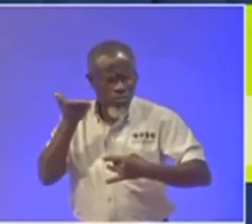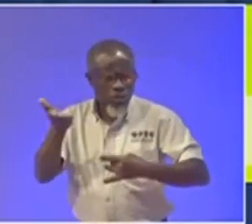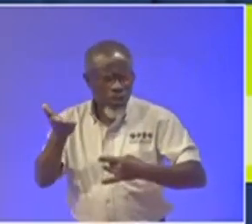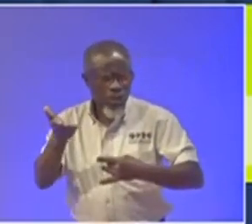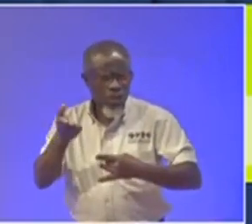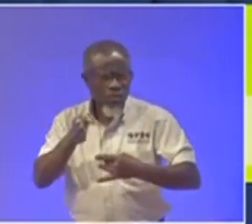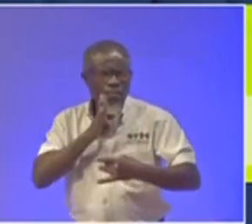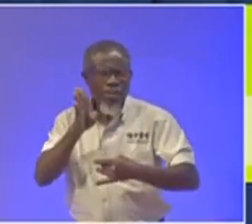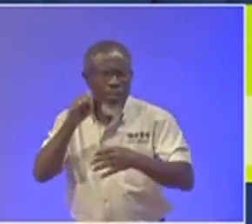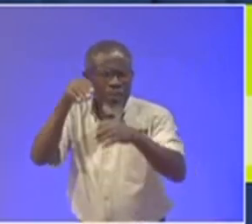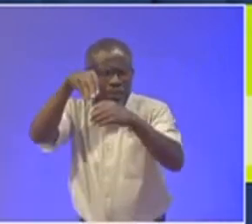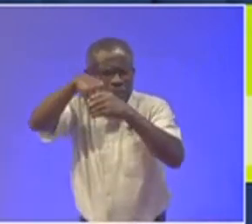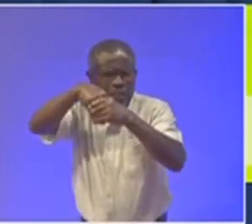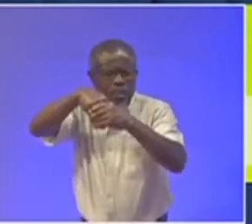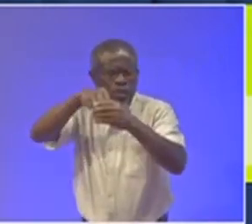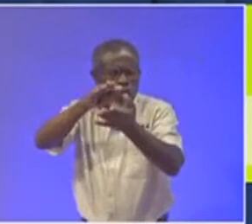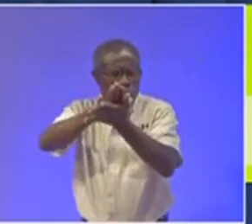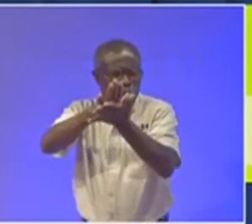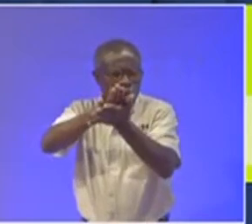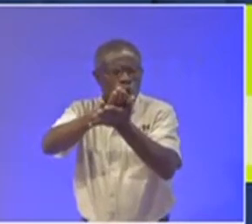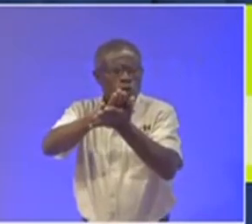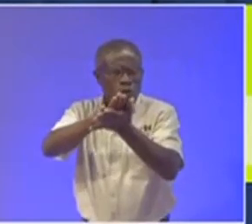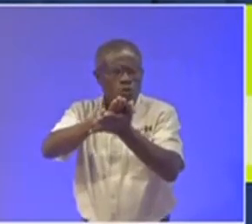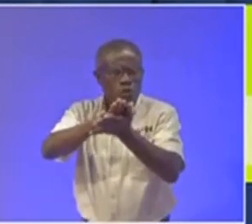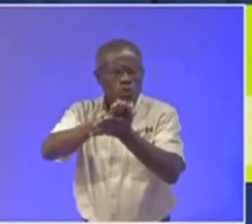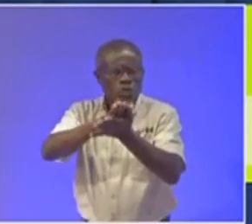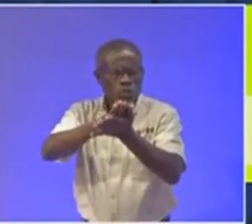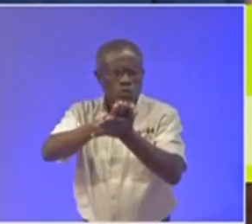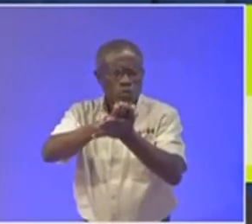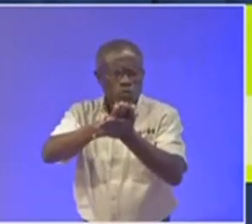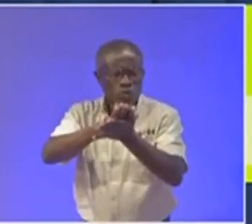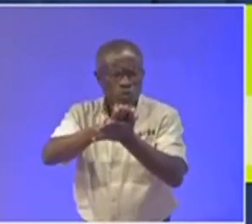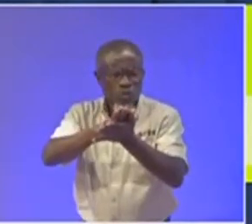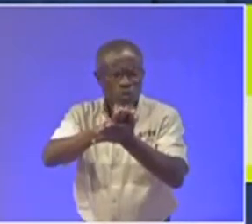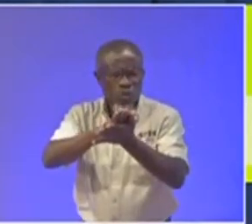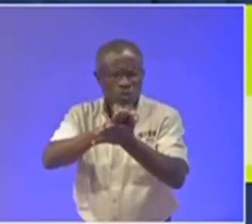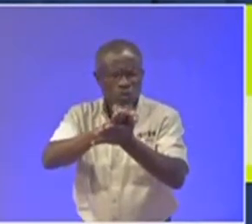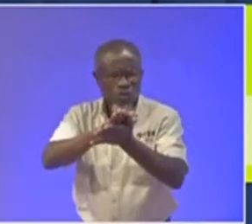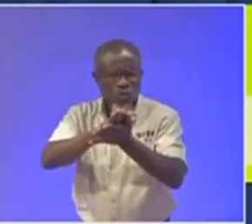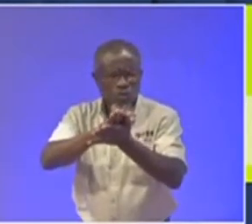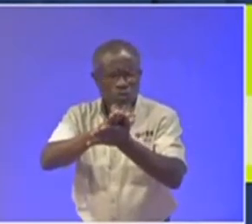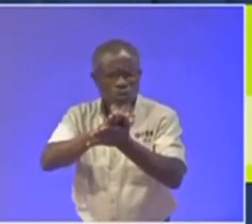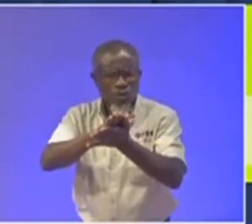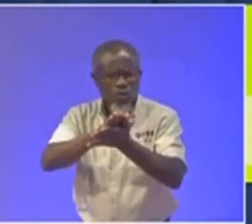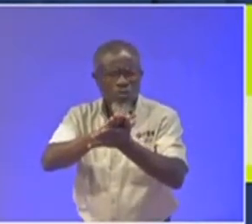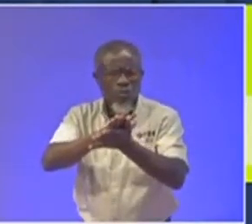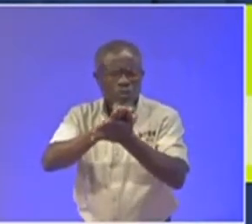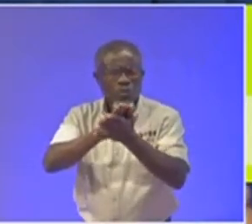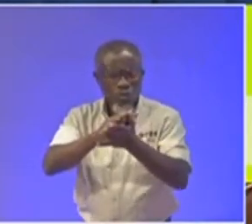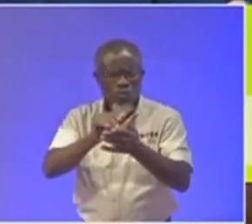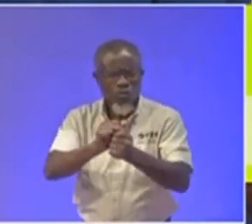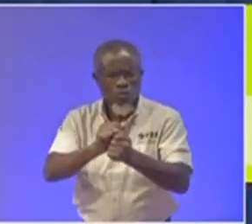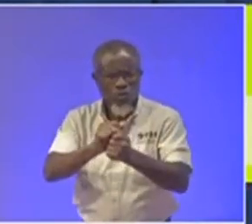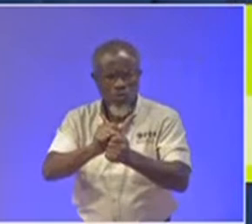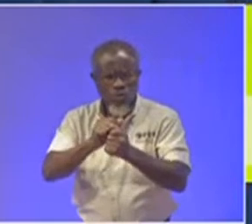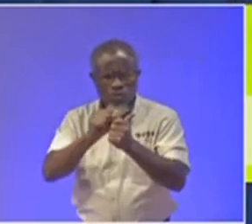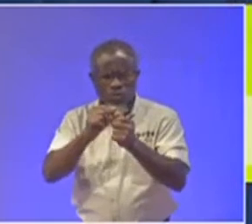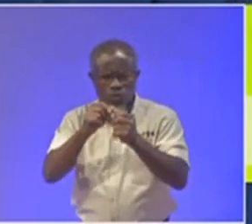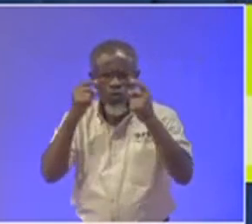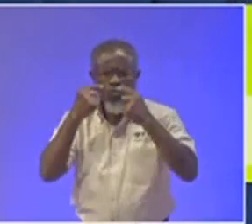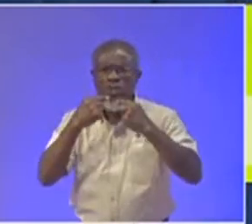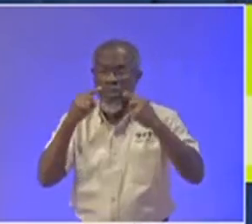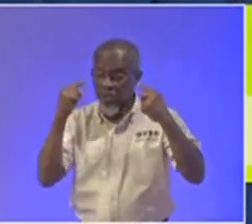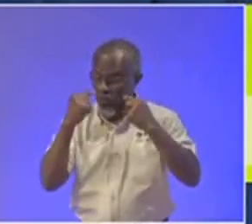of the concepts or constructs associated with poor achievement in reading.